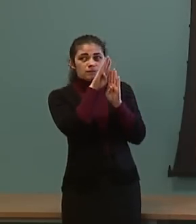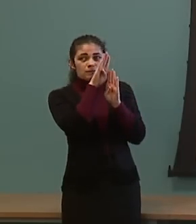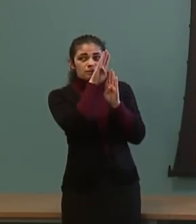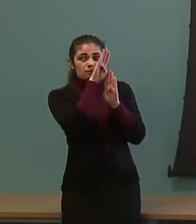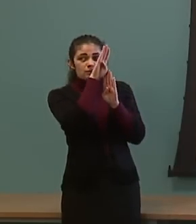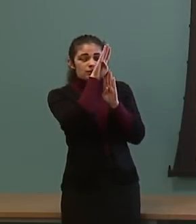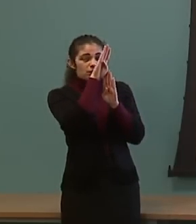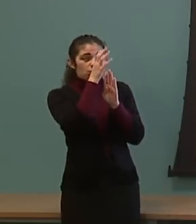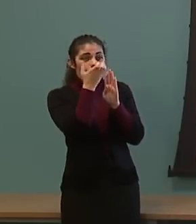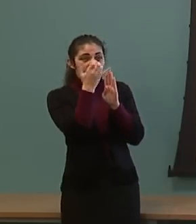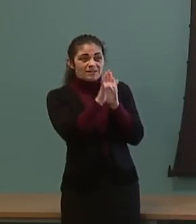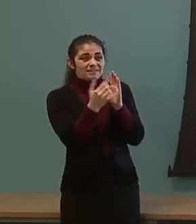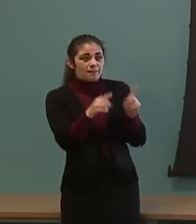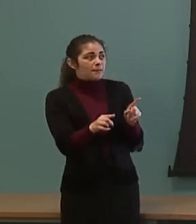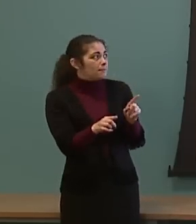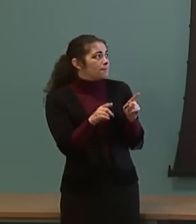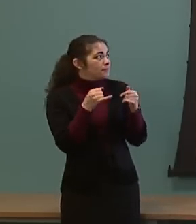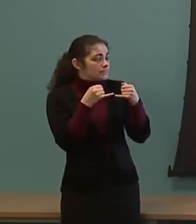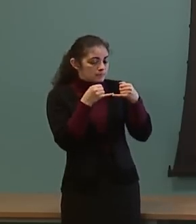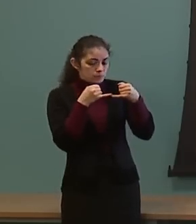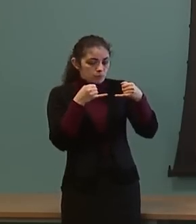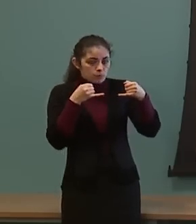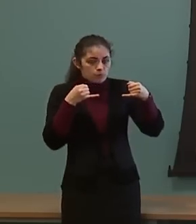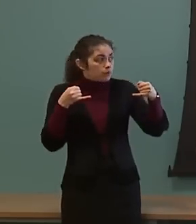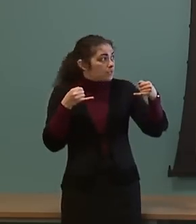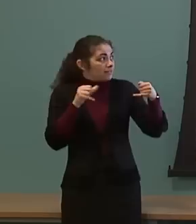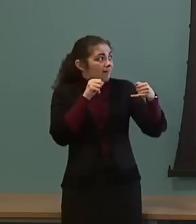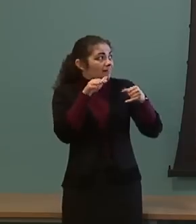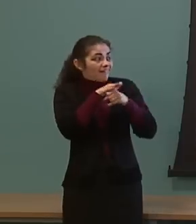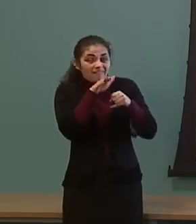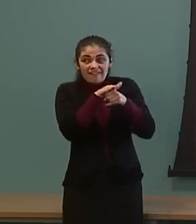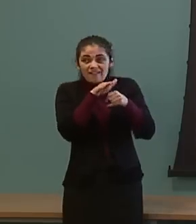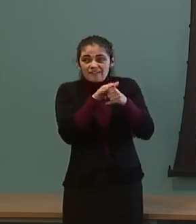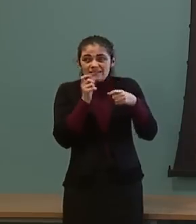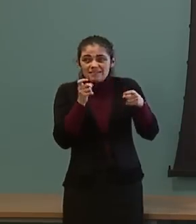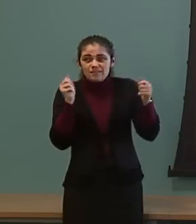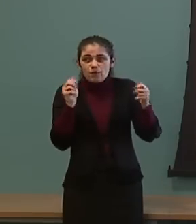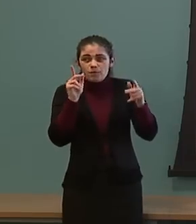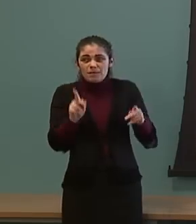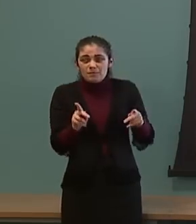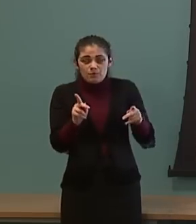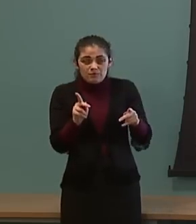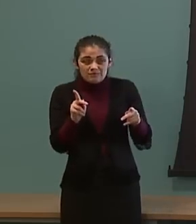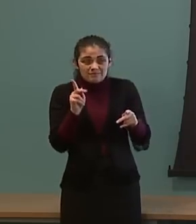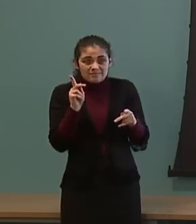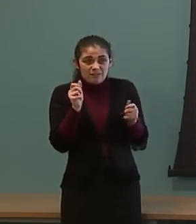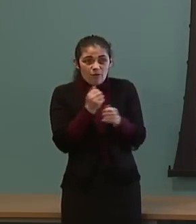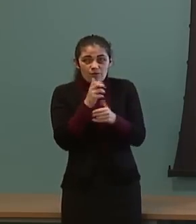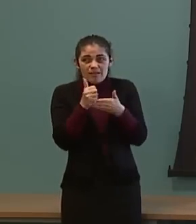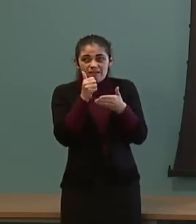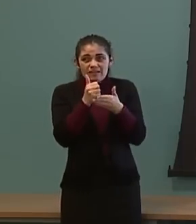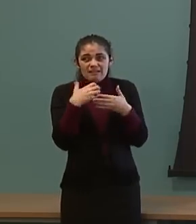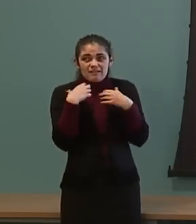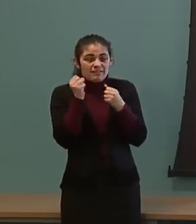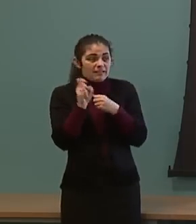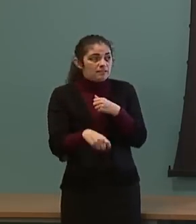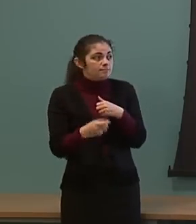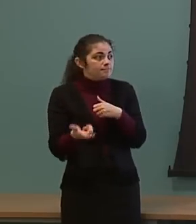to that surge capacity line, that dotted line that means we don't have enough resources to give everyone the critical care they need. Next